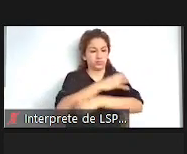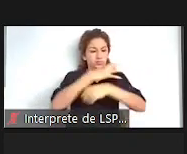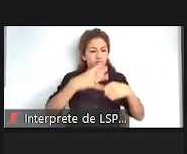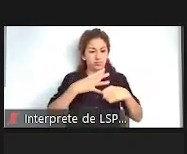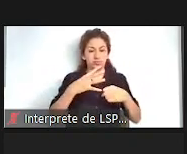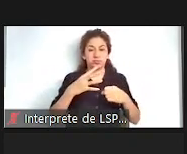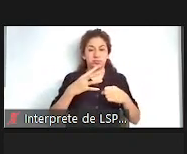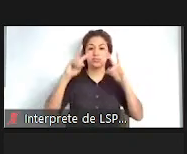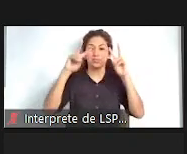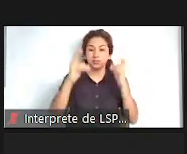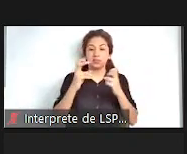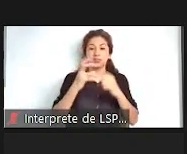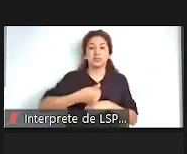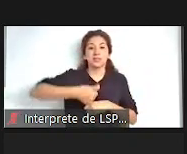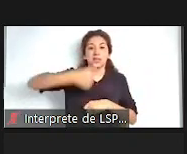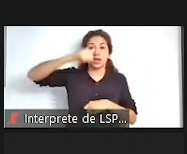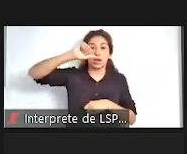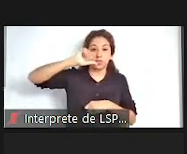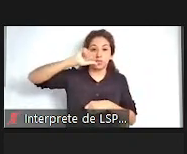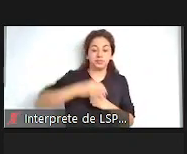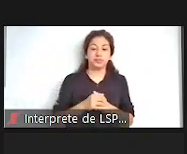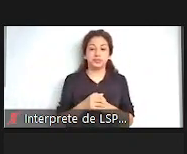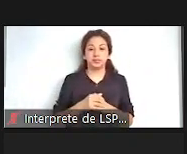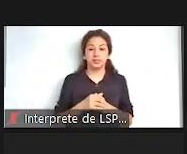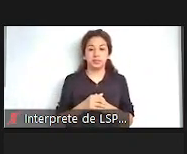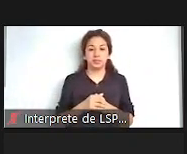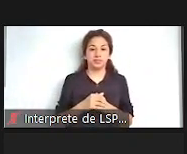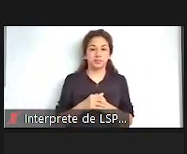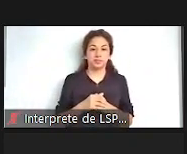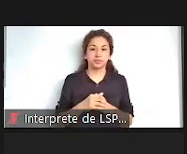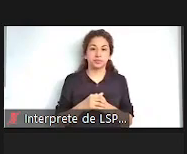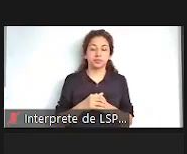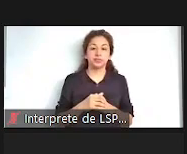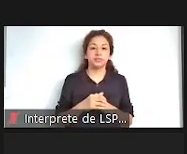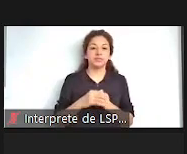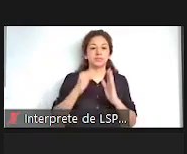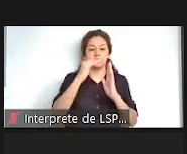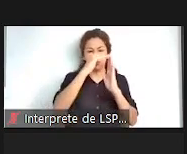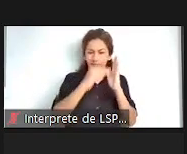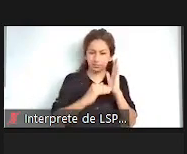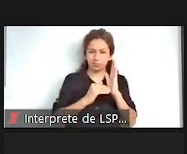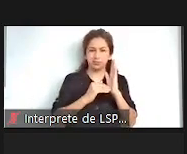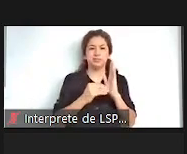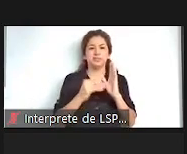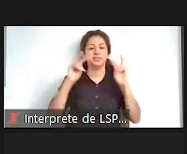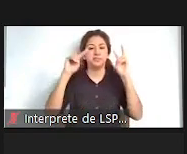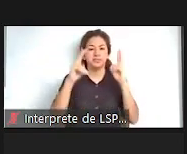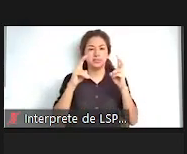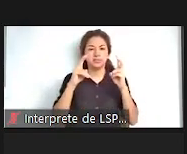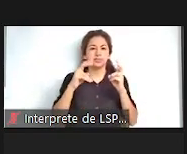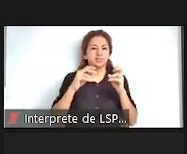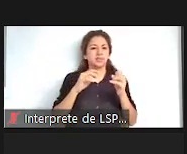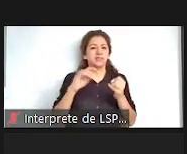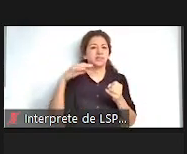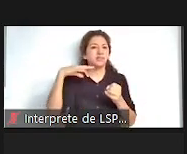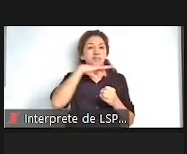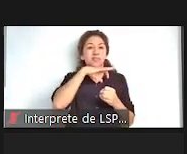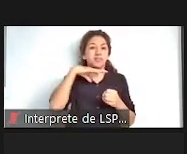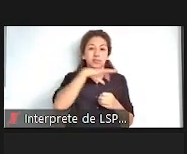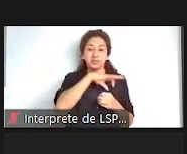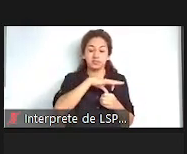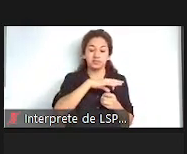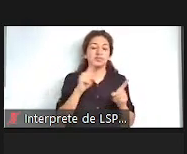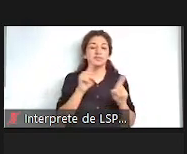institution of strengthening in water management confront the legal activities amongst other